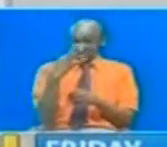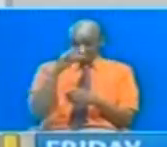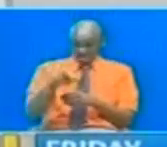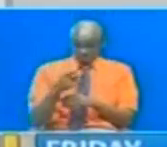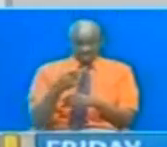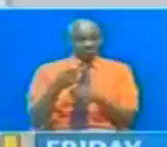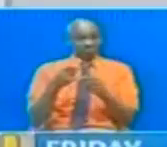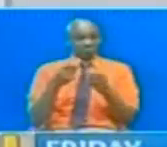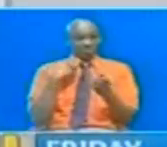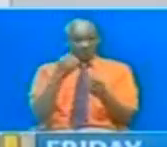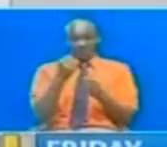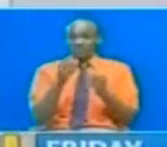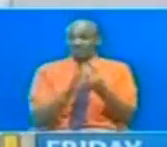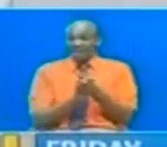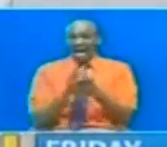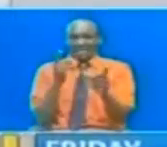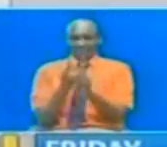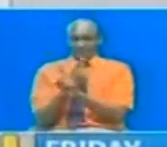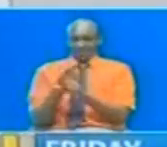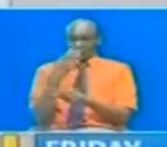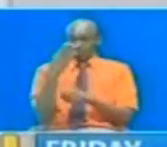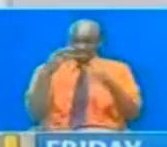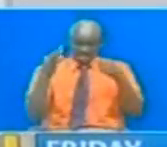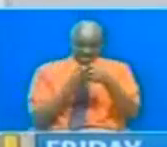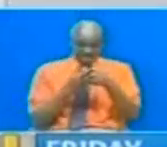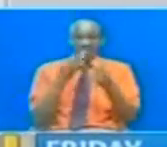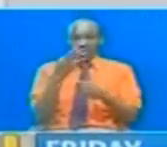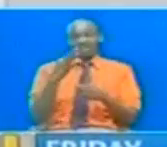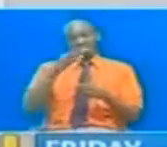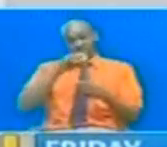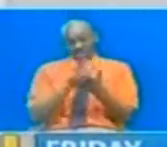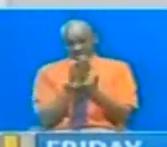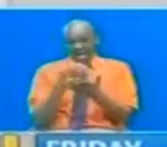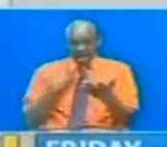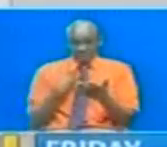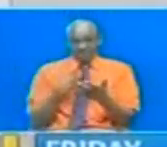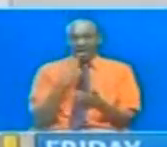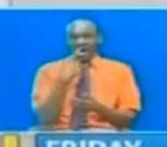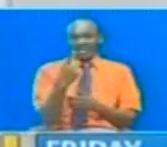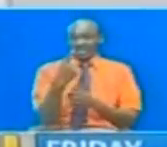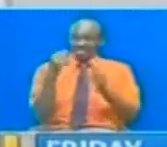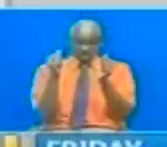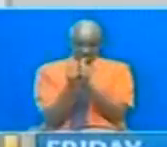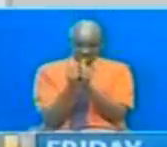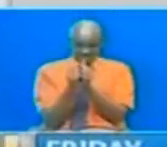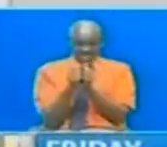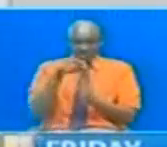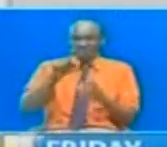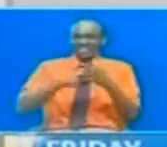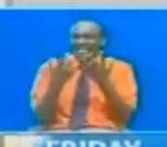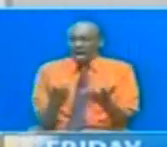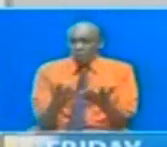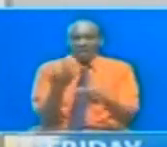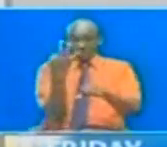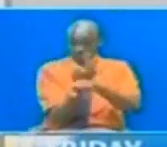3,566% gain, though on thin volumes of 48,300 shares, to close the year at 110 shillings, having started at